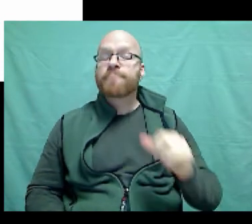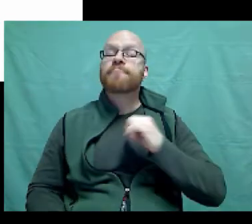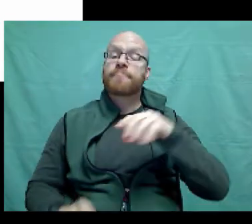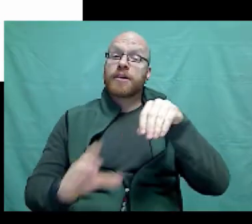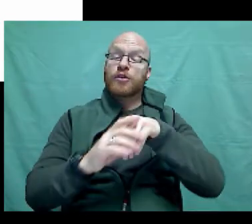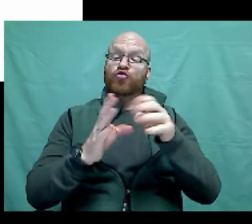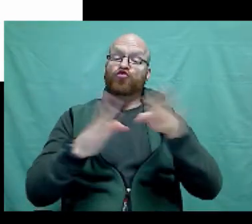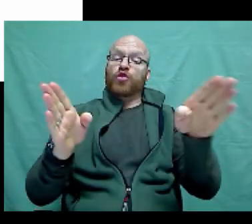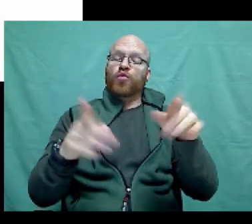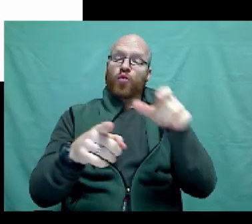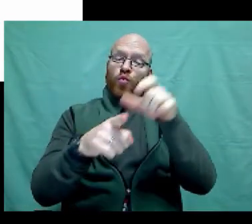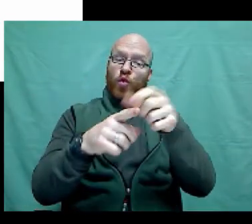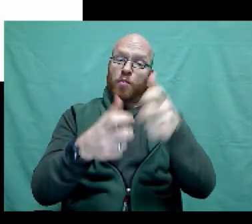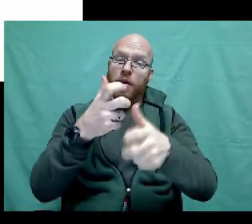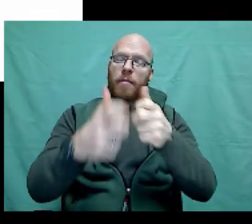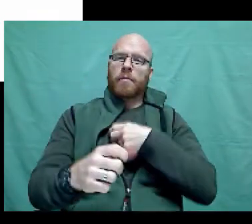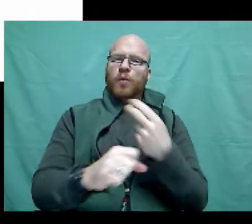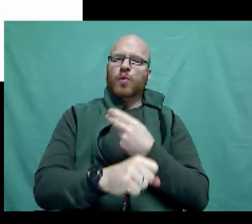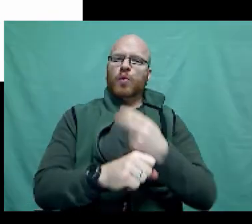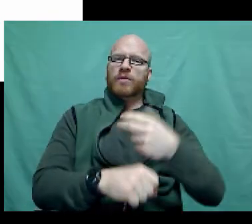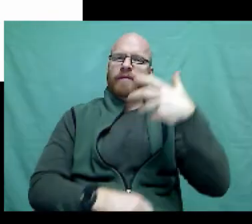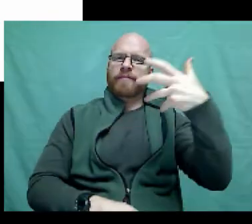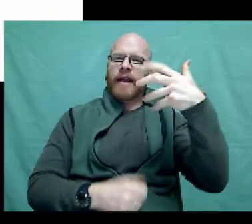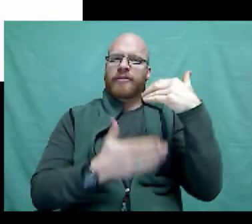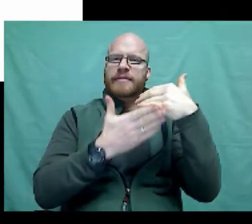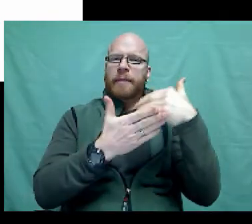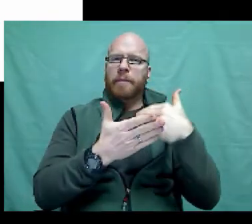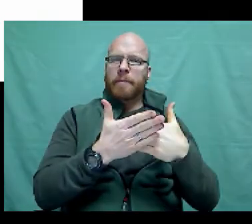In general, in word problems, we'll use or needs a